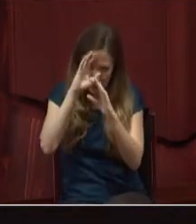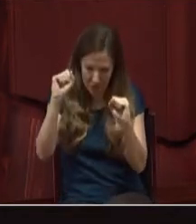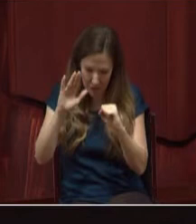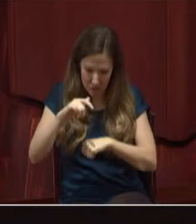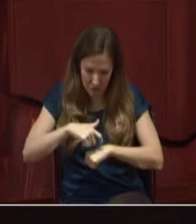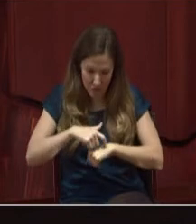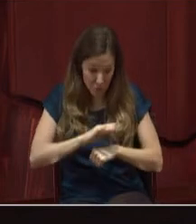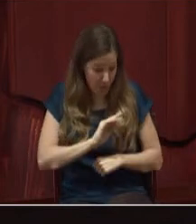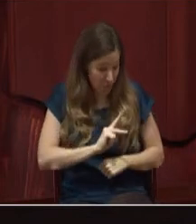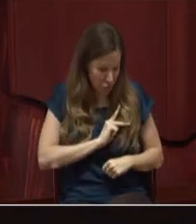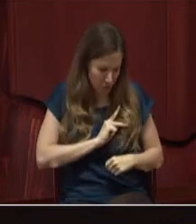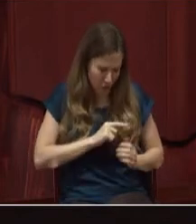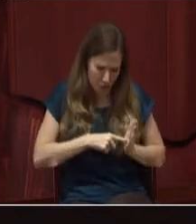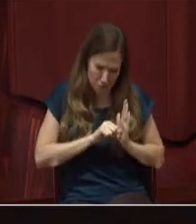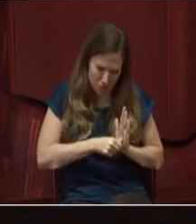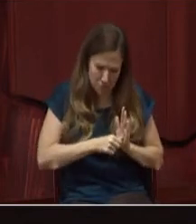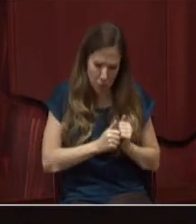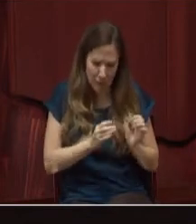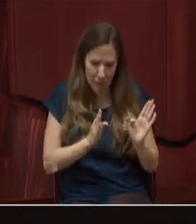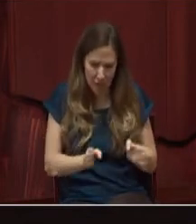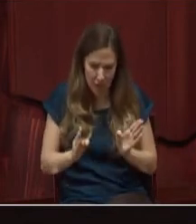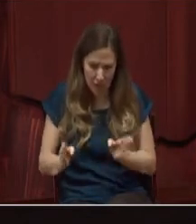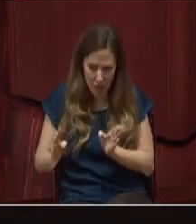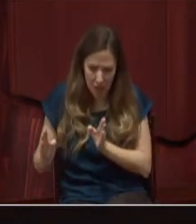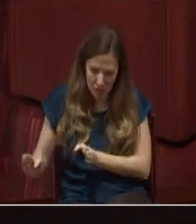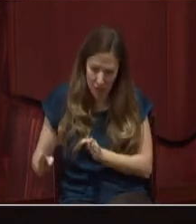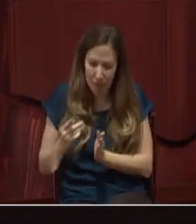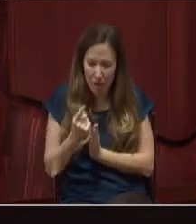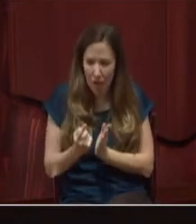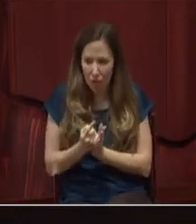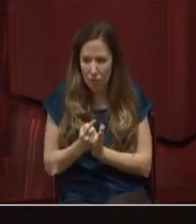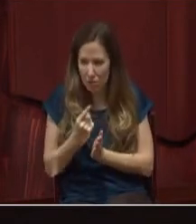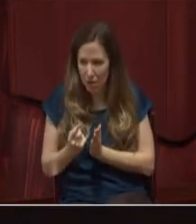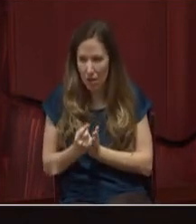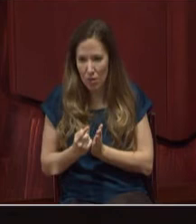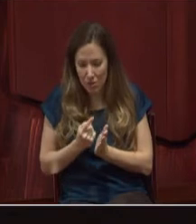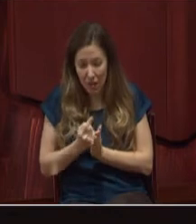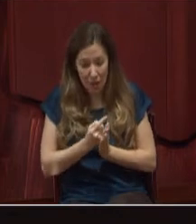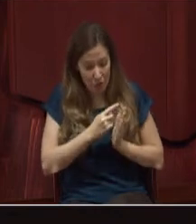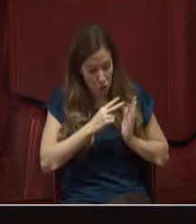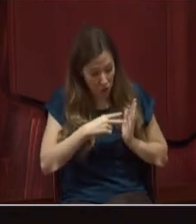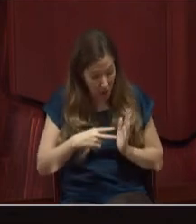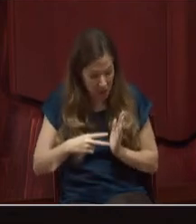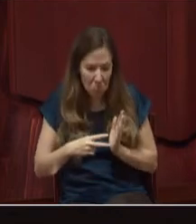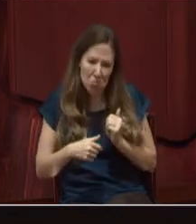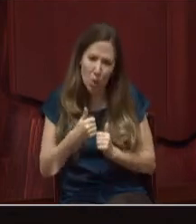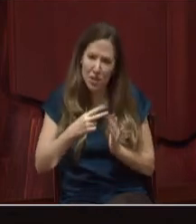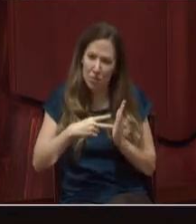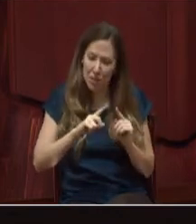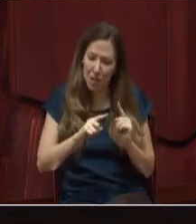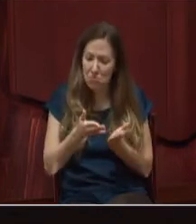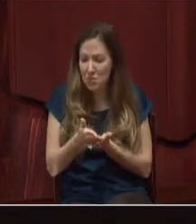planning, spent hours and hours and hours reading, mostly reading, some